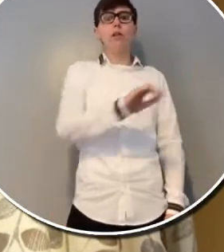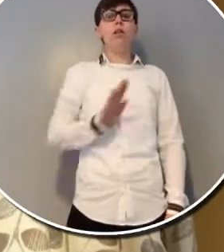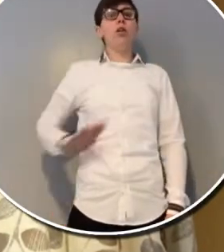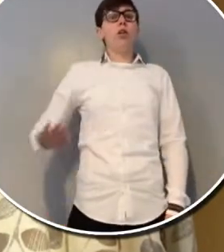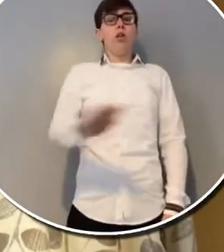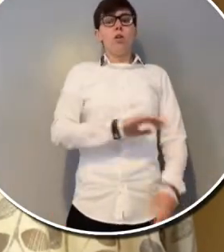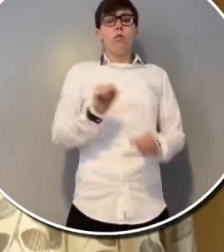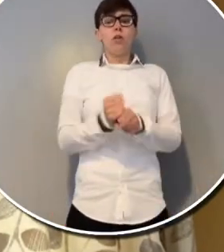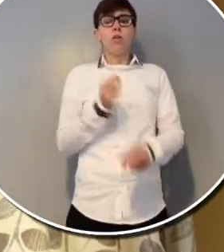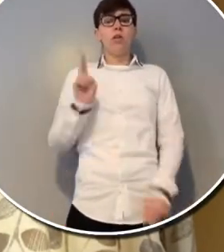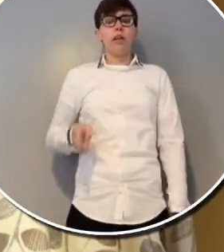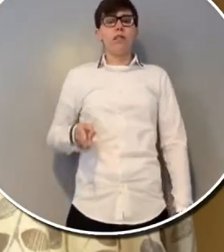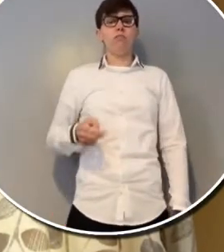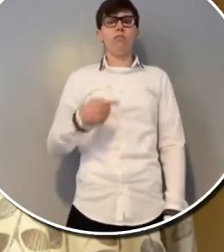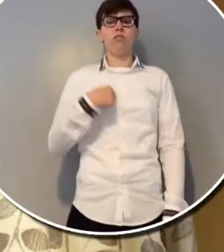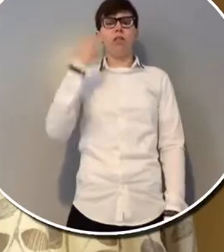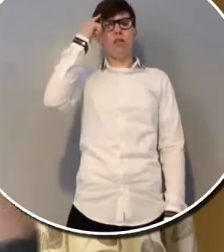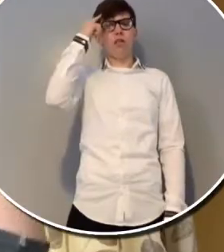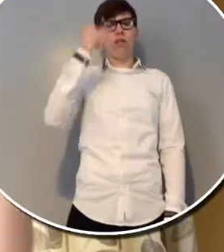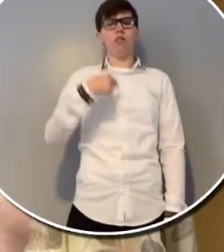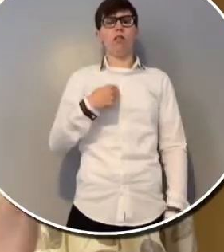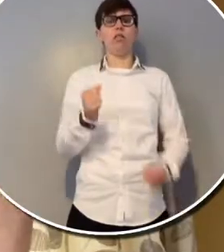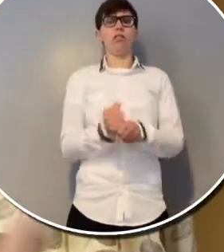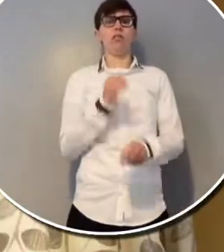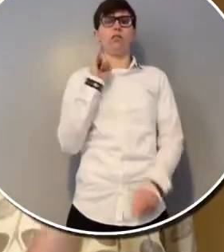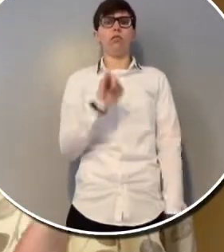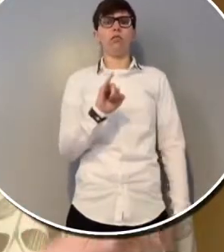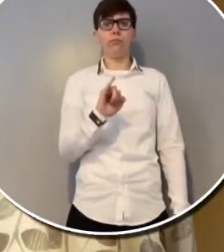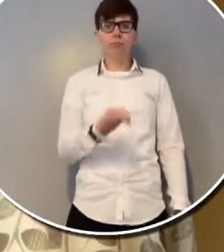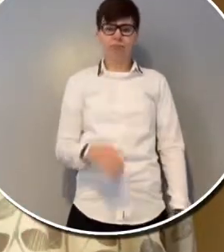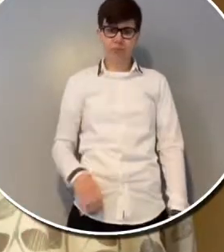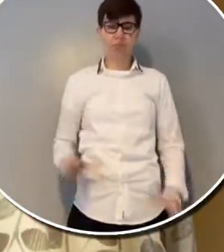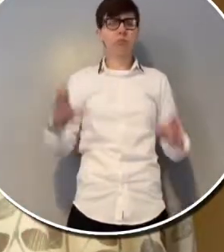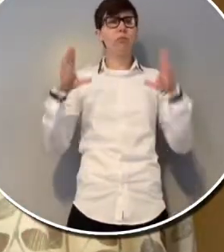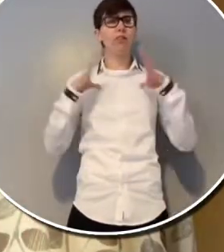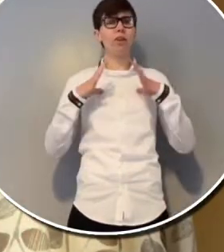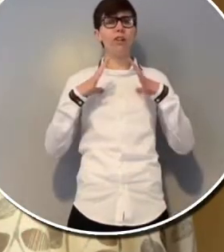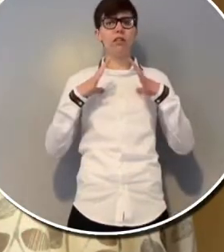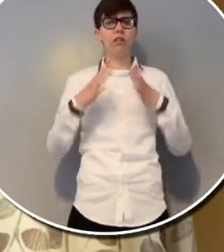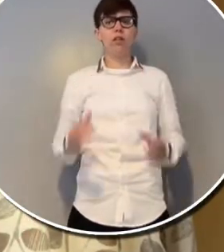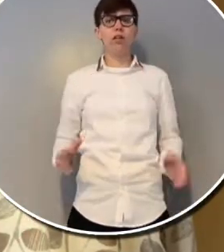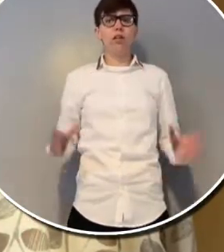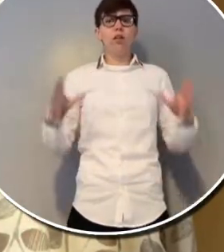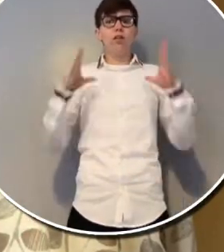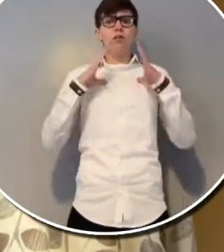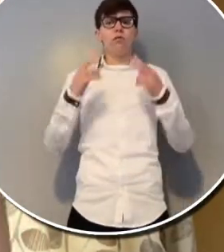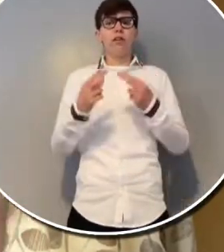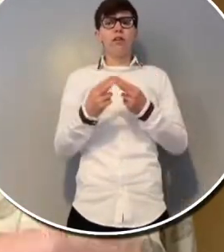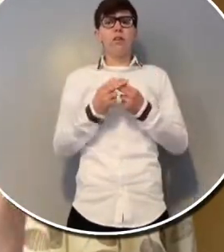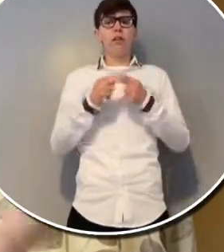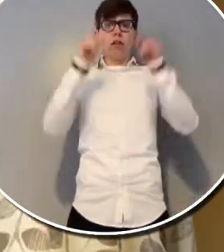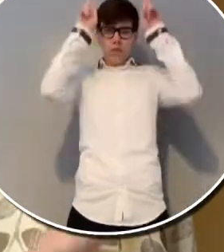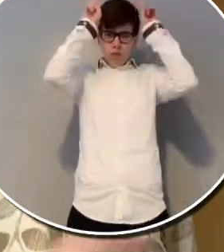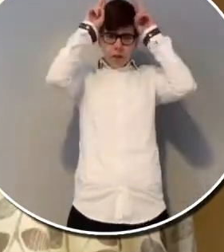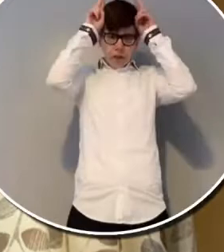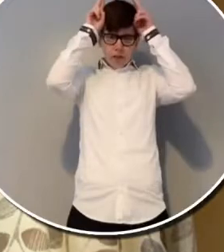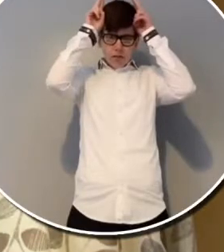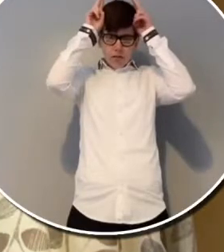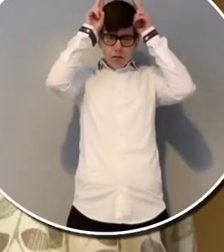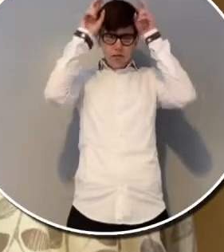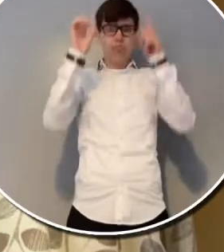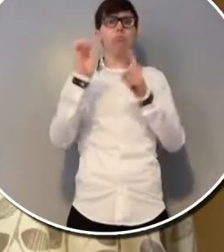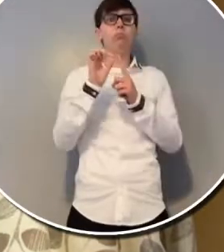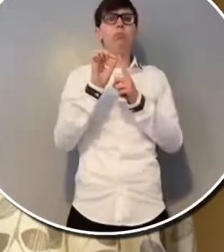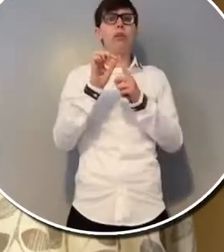Right. Peter Rabbit's got a fly upon his nose. Peter Rabbit's got a fly upon